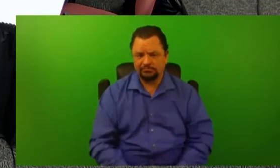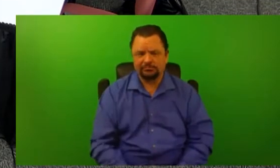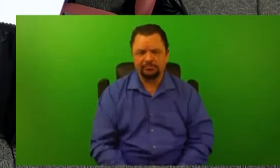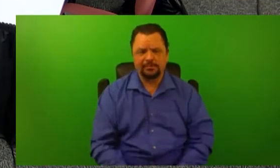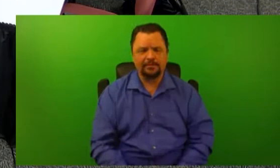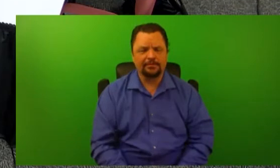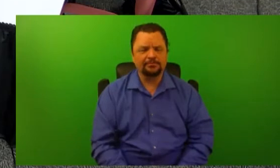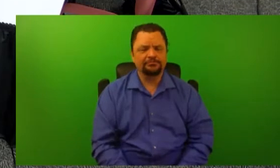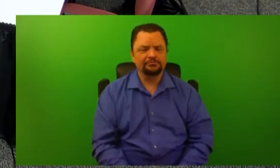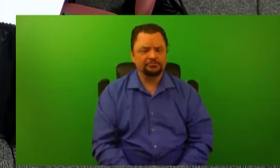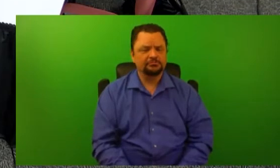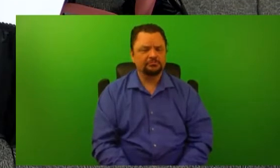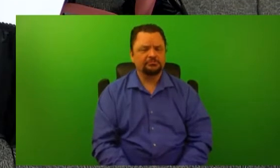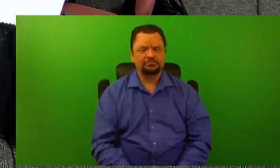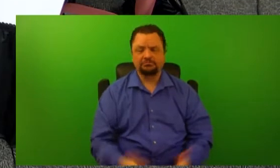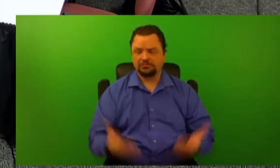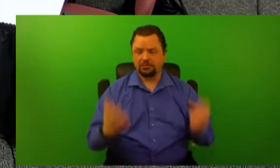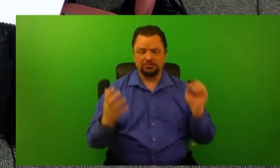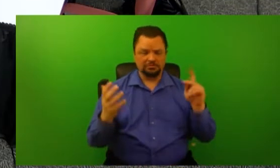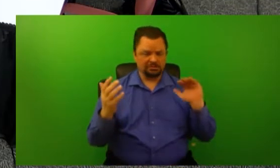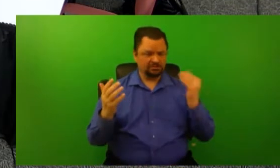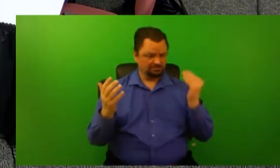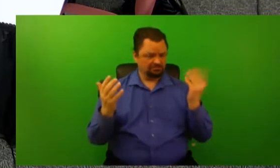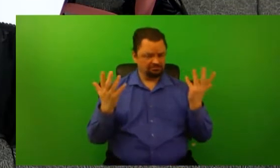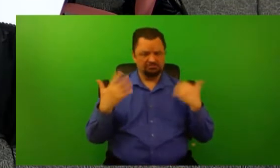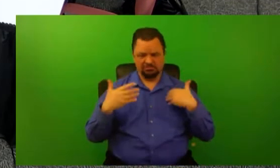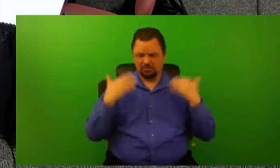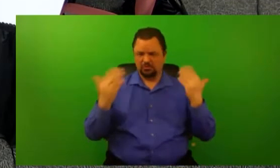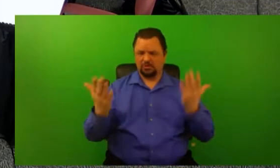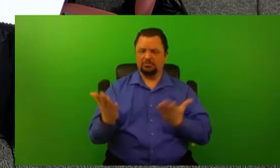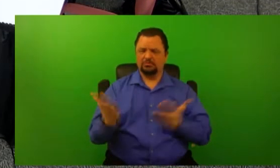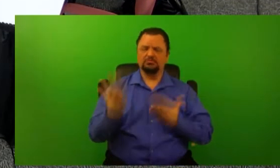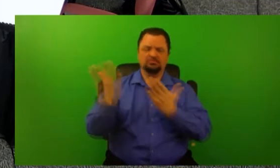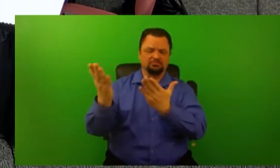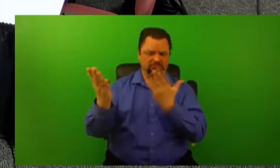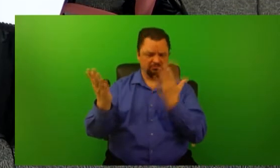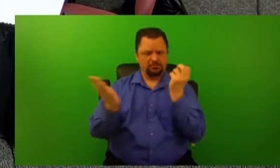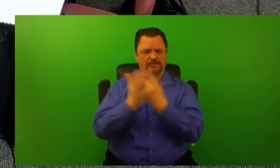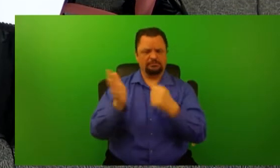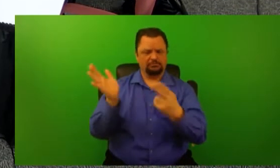would move to approve this, this contract. So moved.